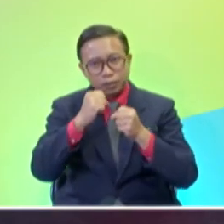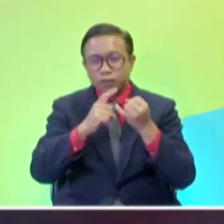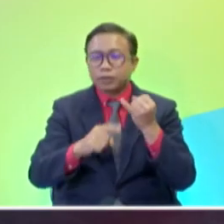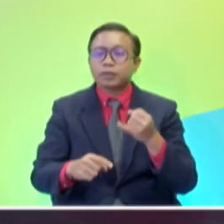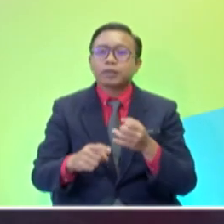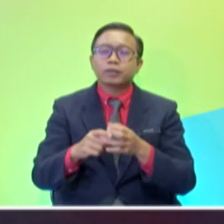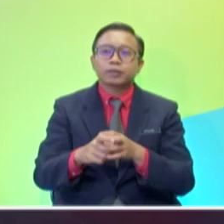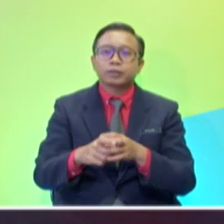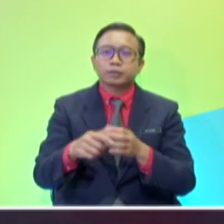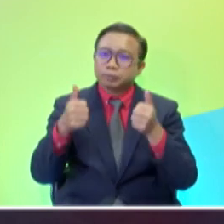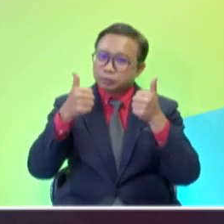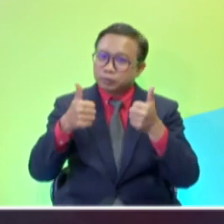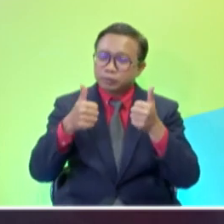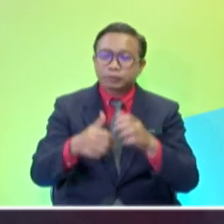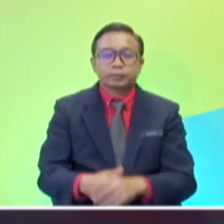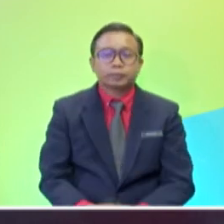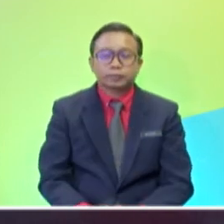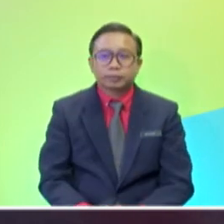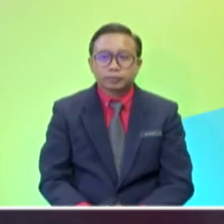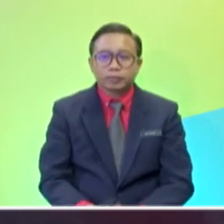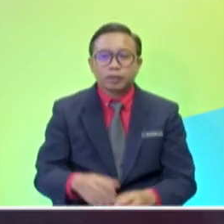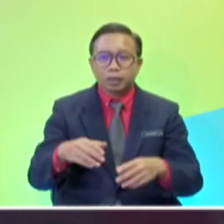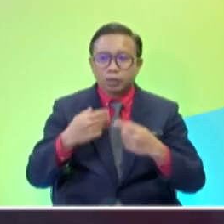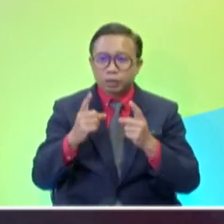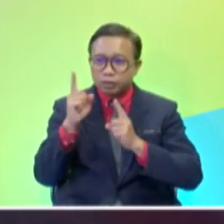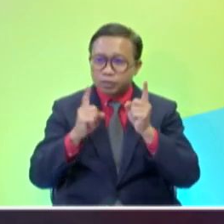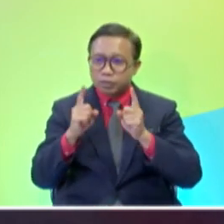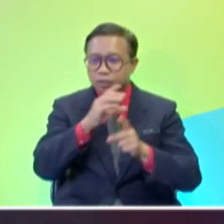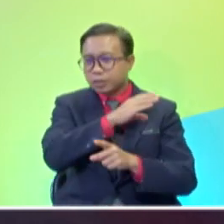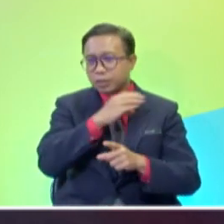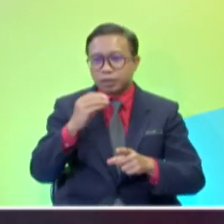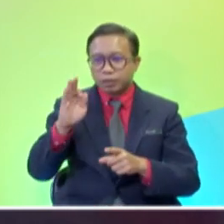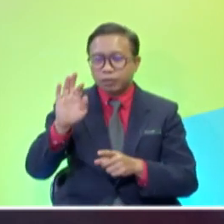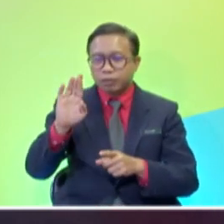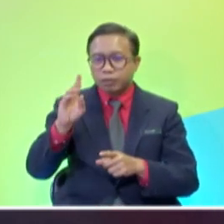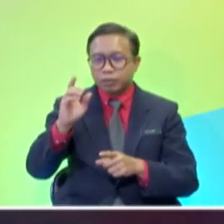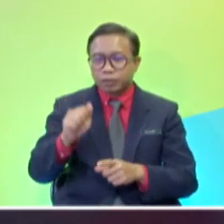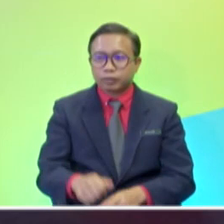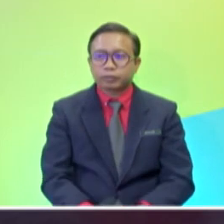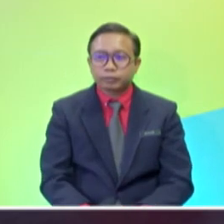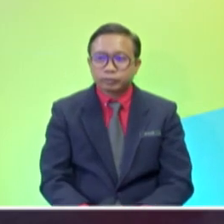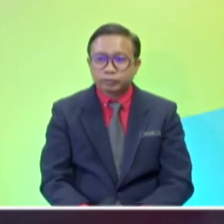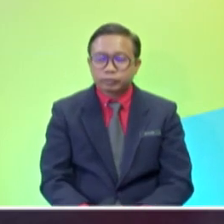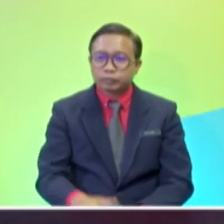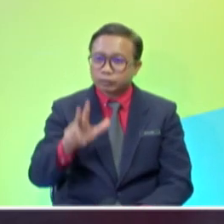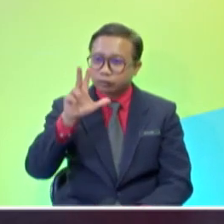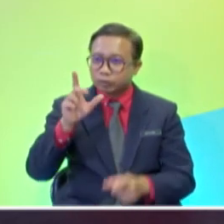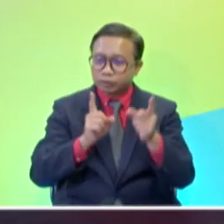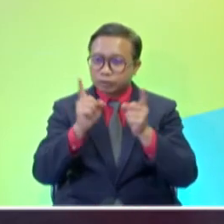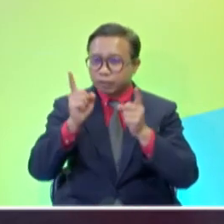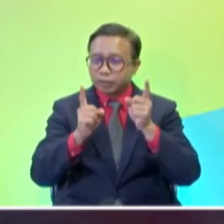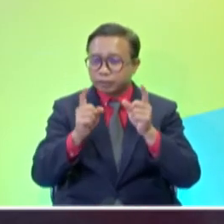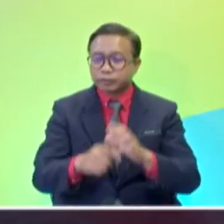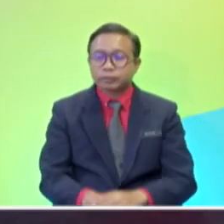Great Woohoo! job. Great job. Yes. Okay, how many stars for Ian and Freda just now? Oh, well, Freda, of course, 3 stars.